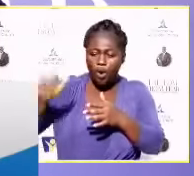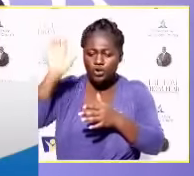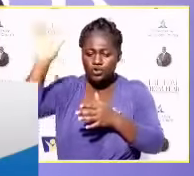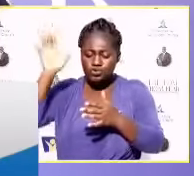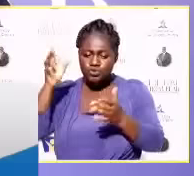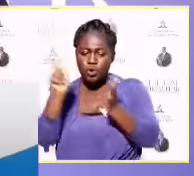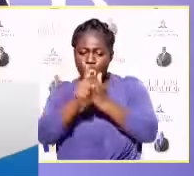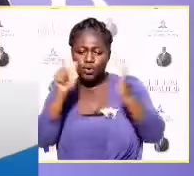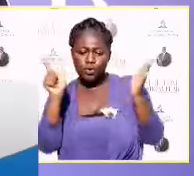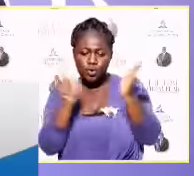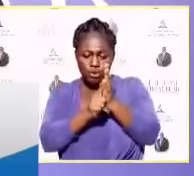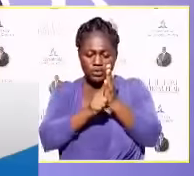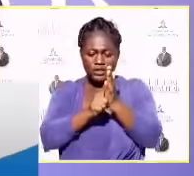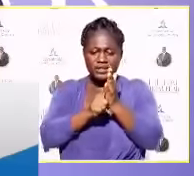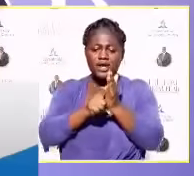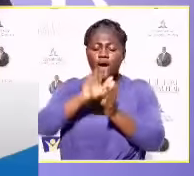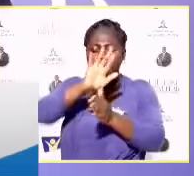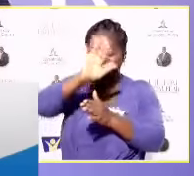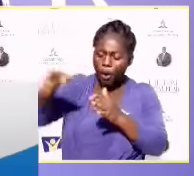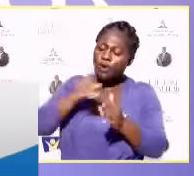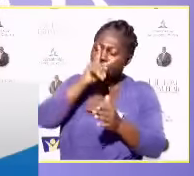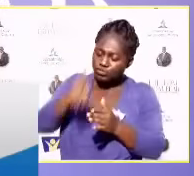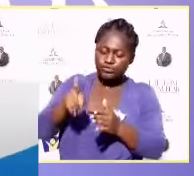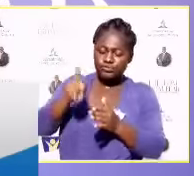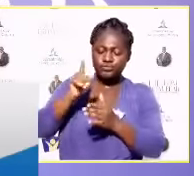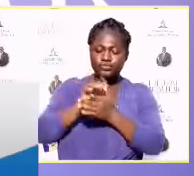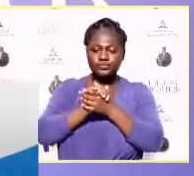what? Truth.